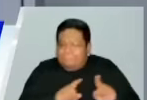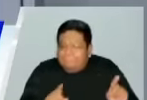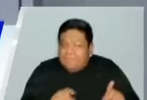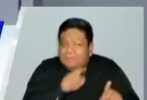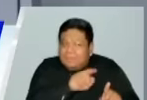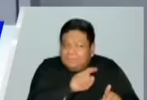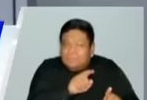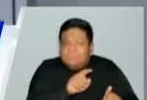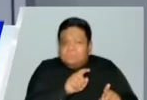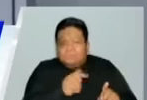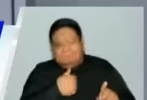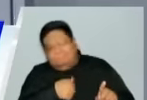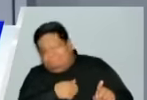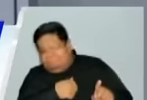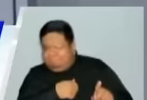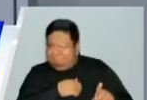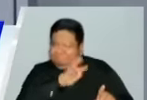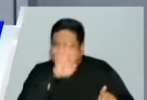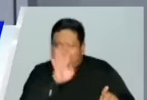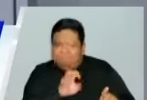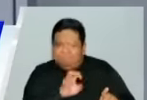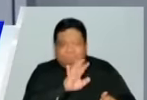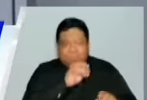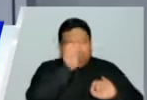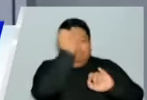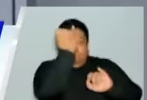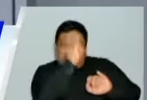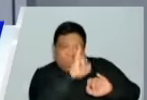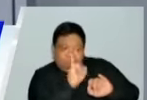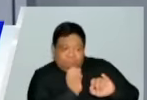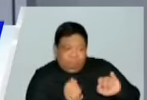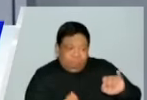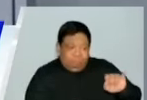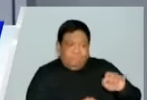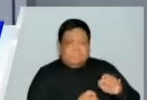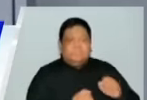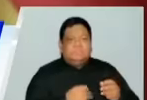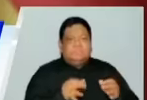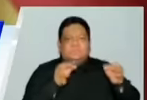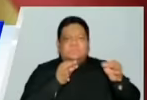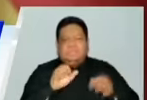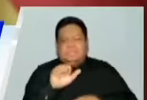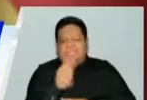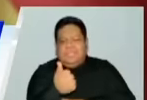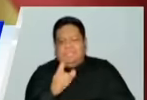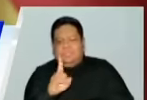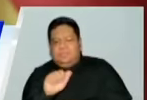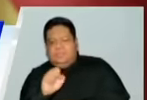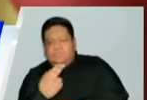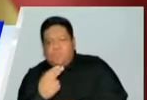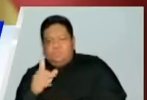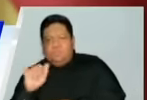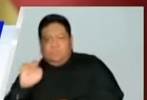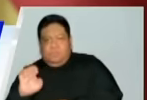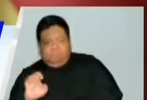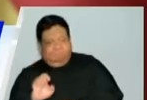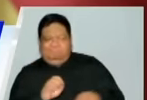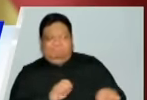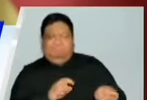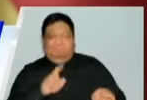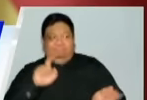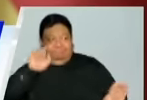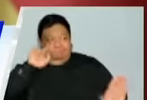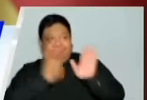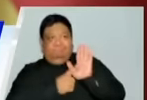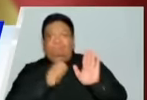Their territory follows what is now described as a 10-dash line. This is not recognized by any